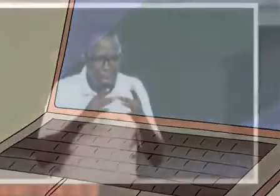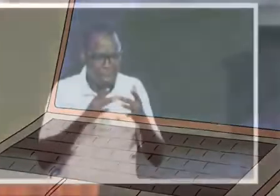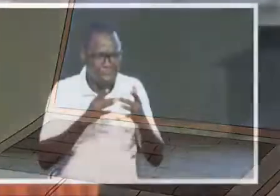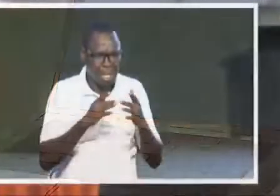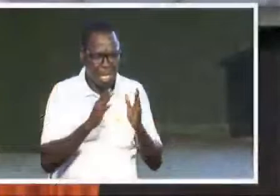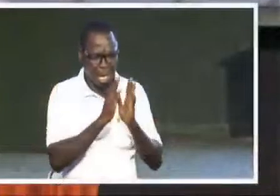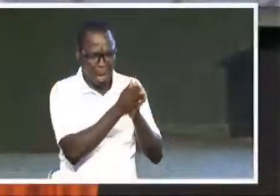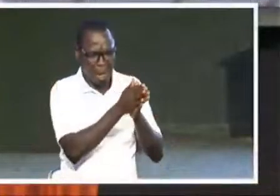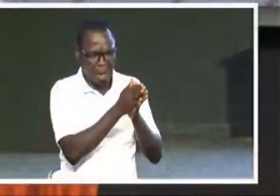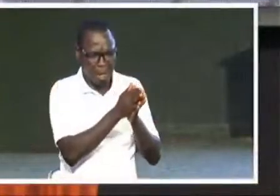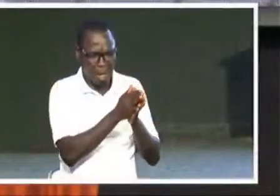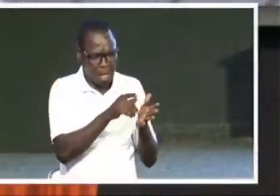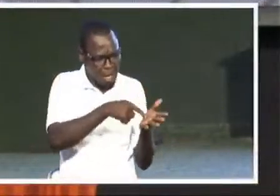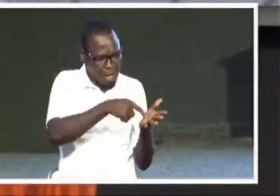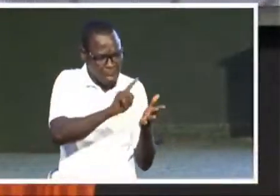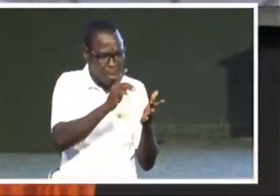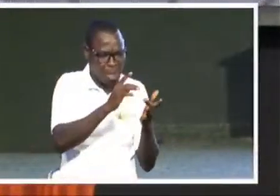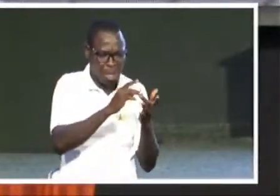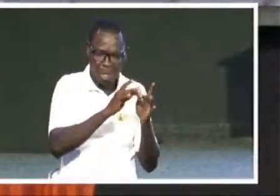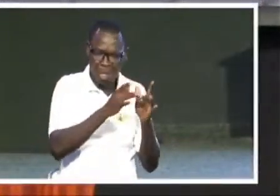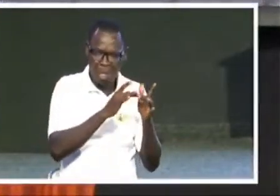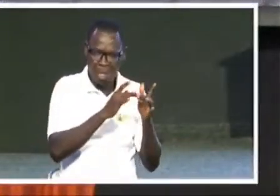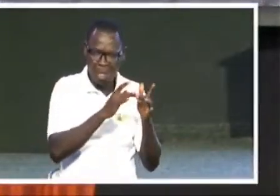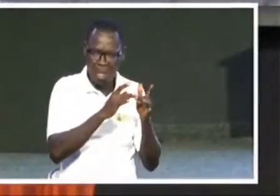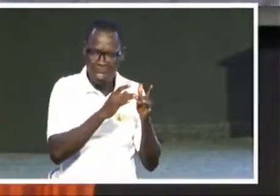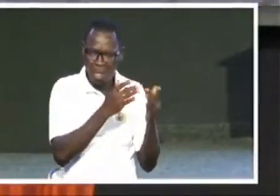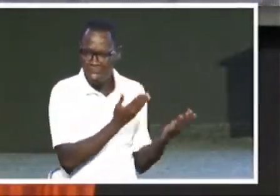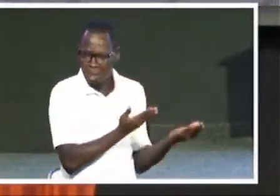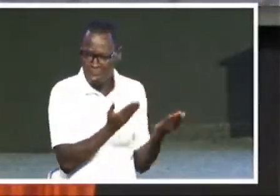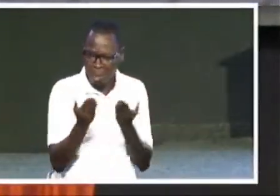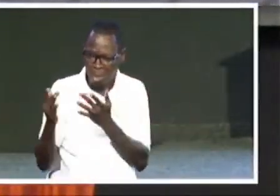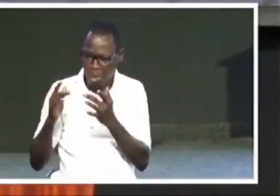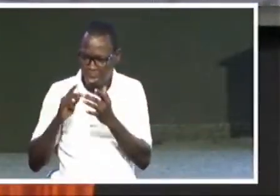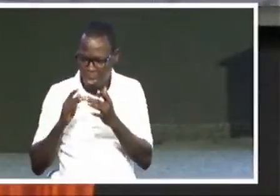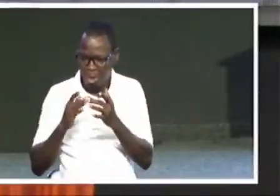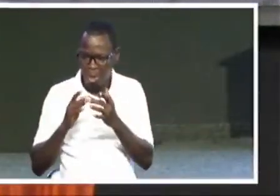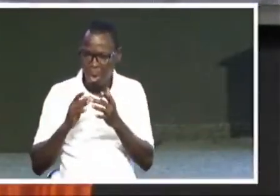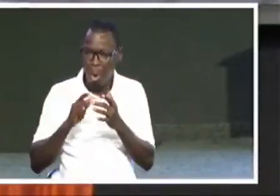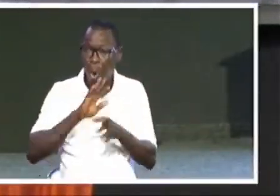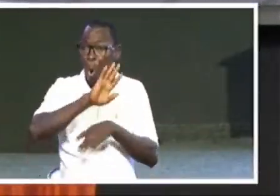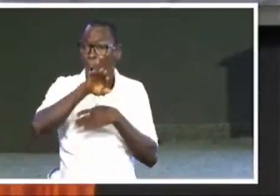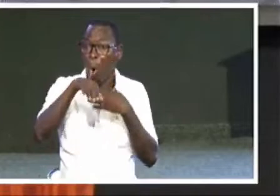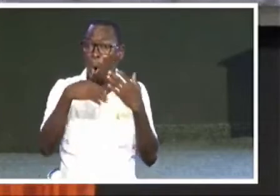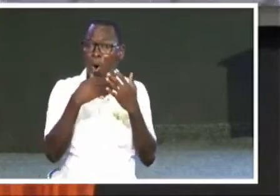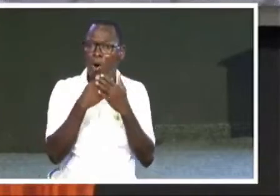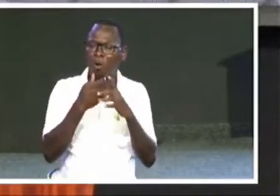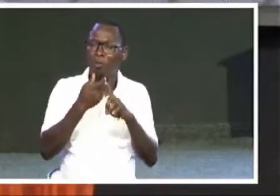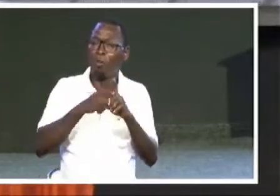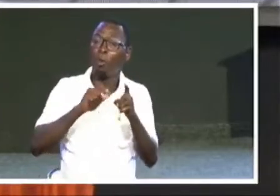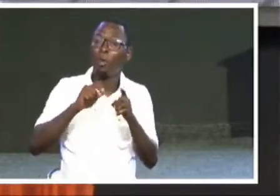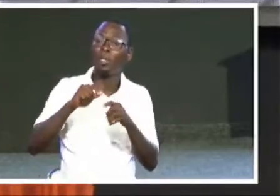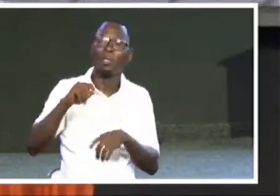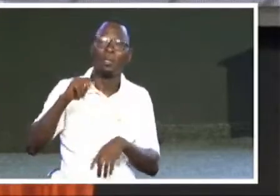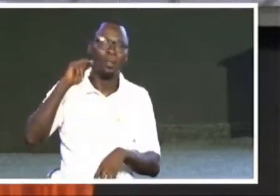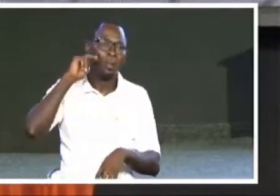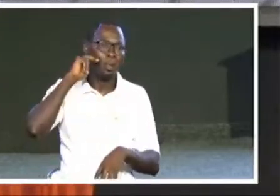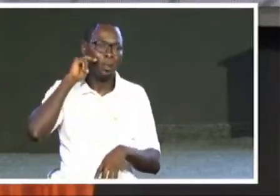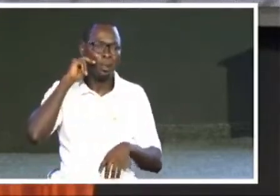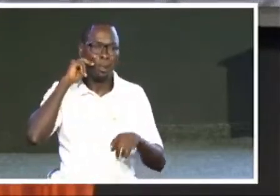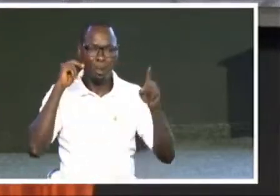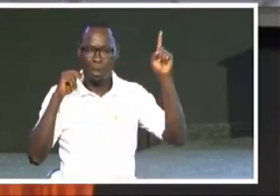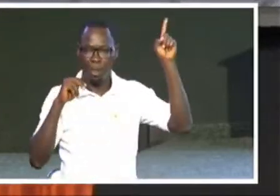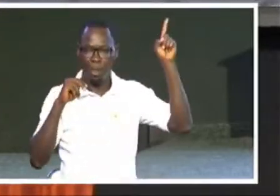it. I paid online. They delivered to me online, all the way from Lagos, Nigeria. Why shouldn't government